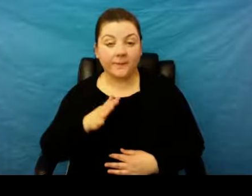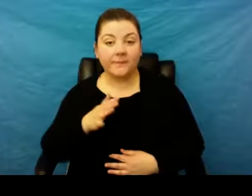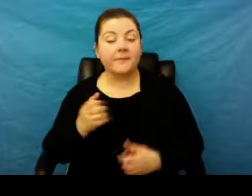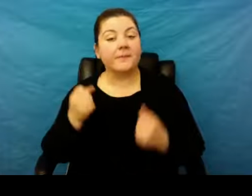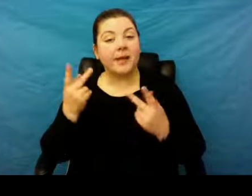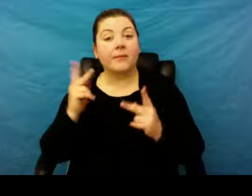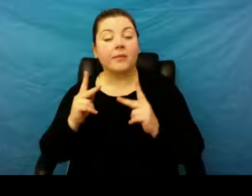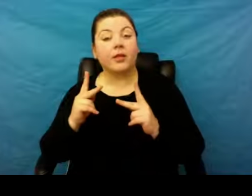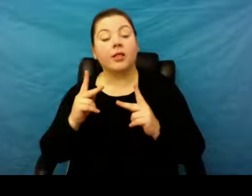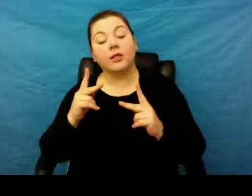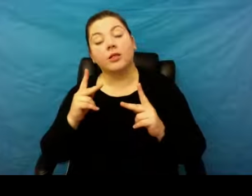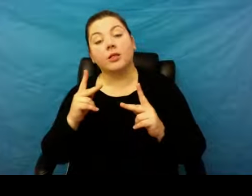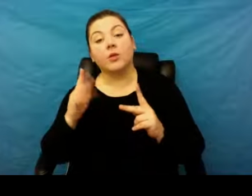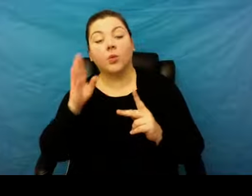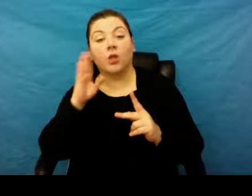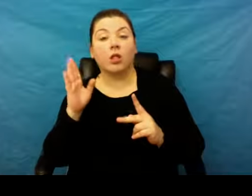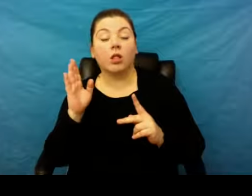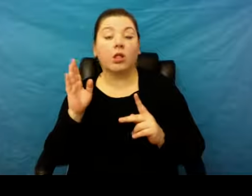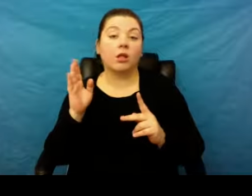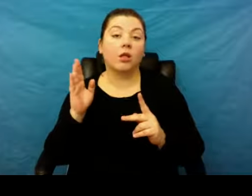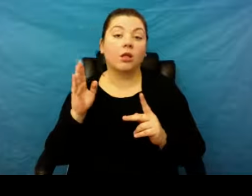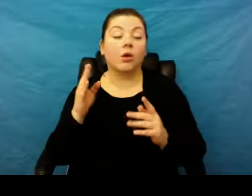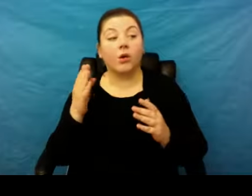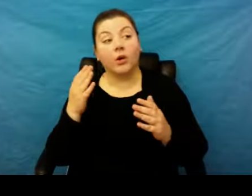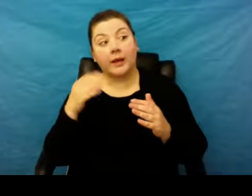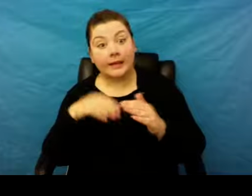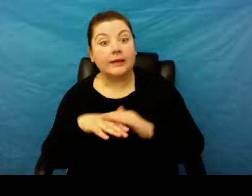had families who